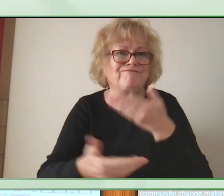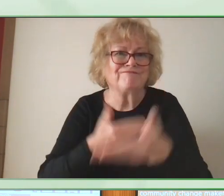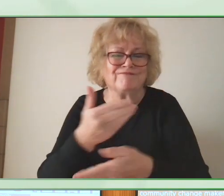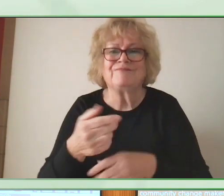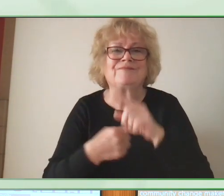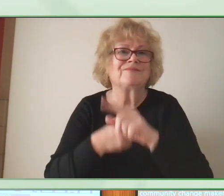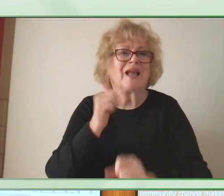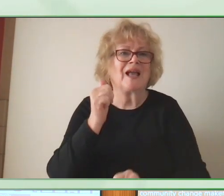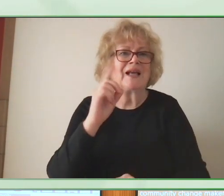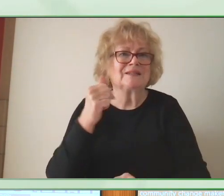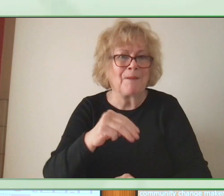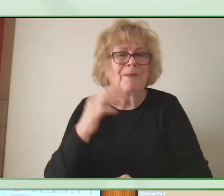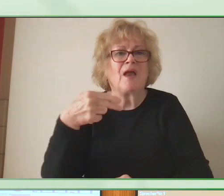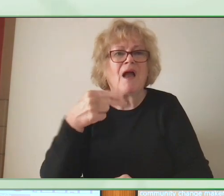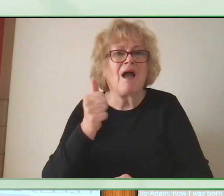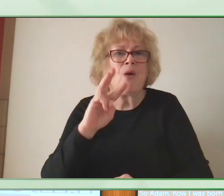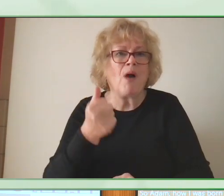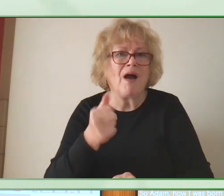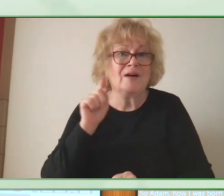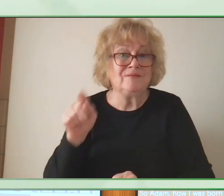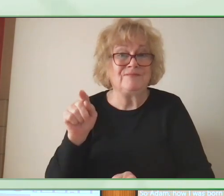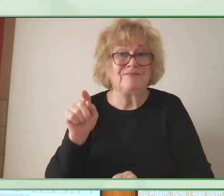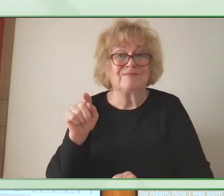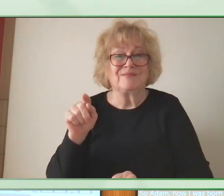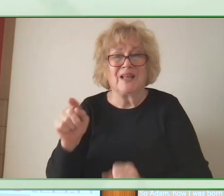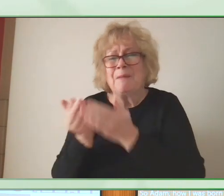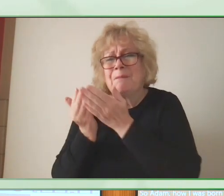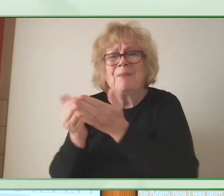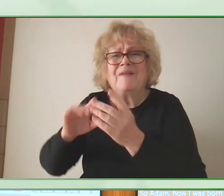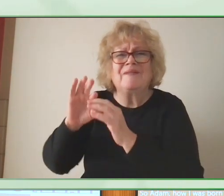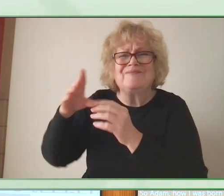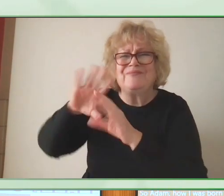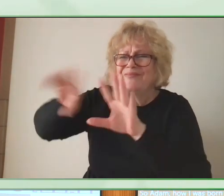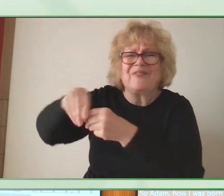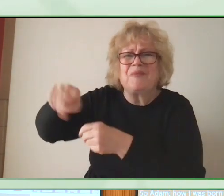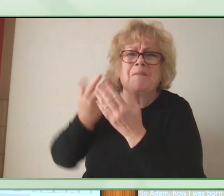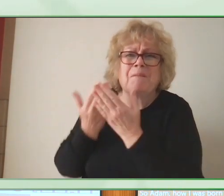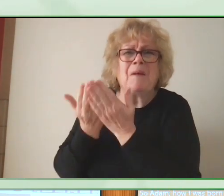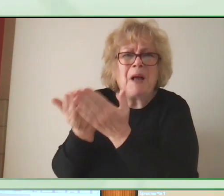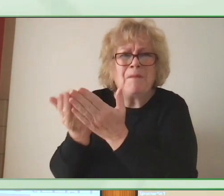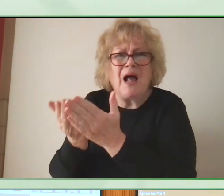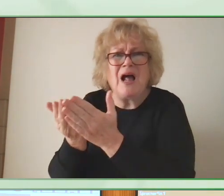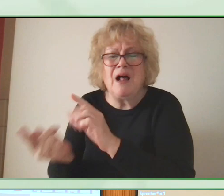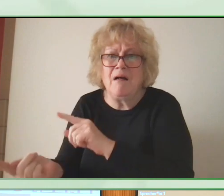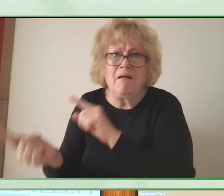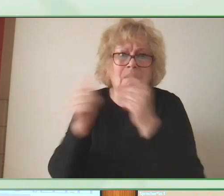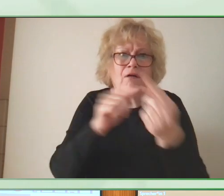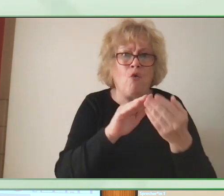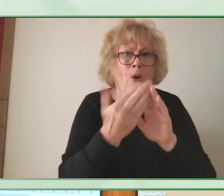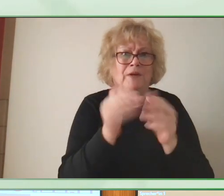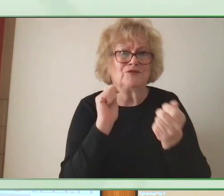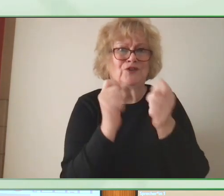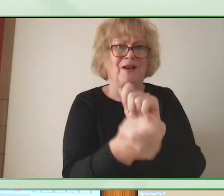impairment. So to secure her future, her parents married her off, believing that at the very least she would be a